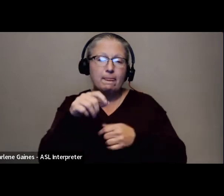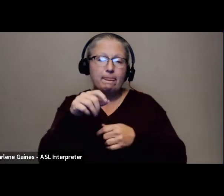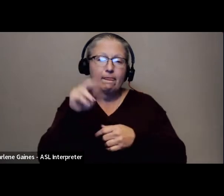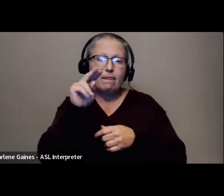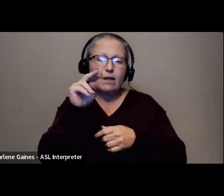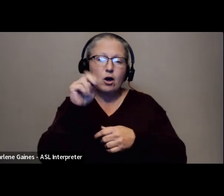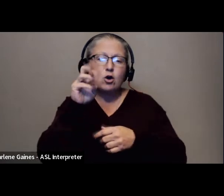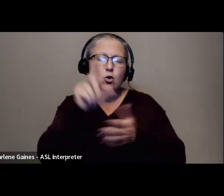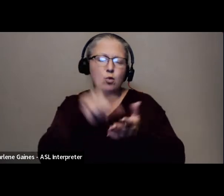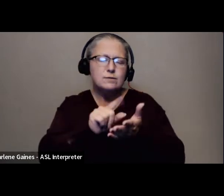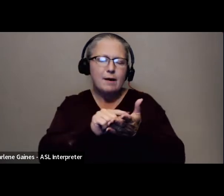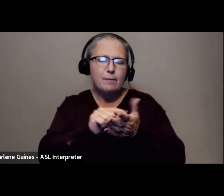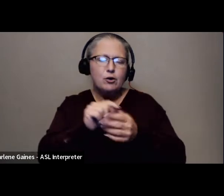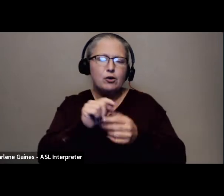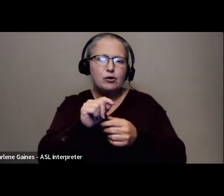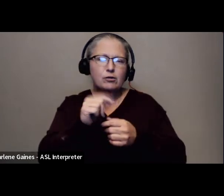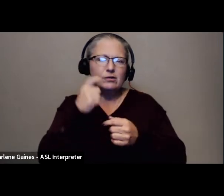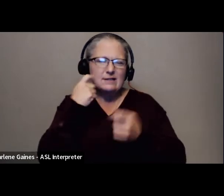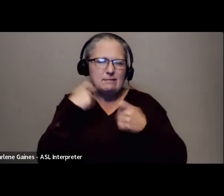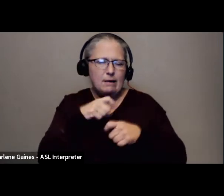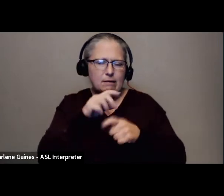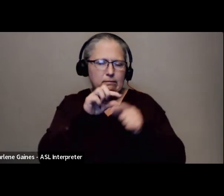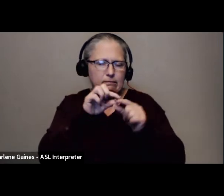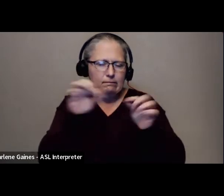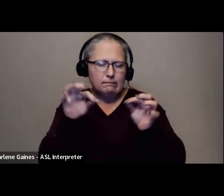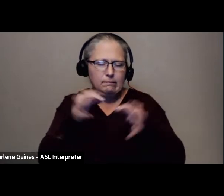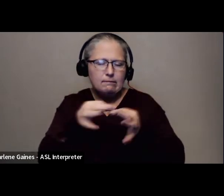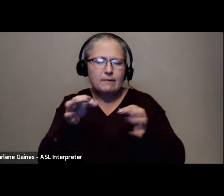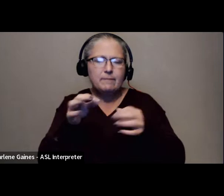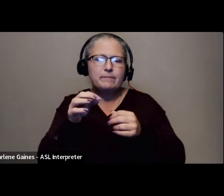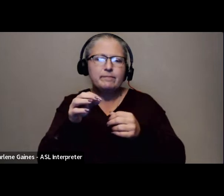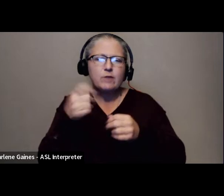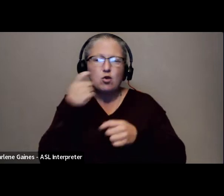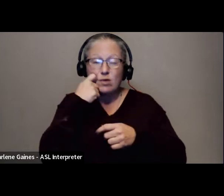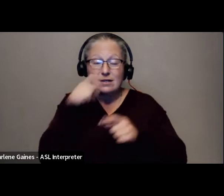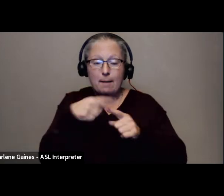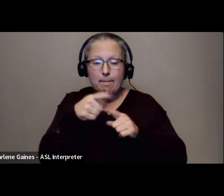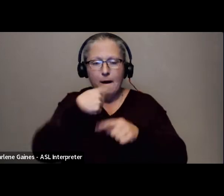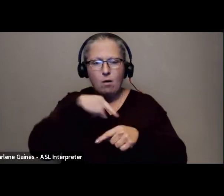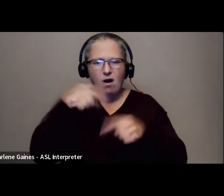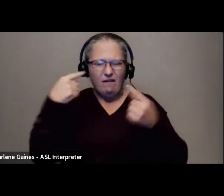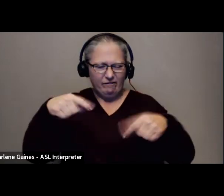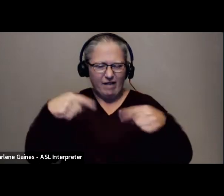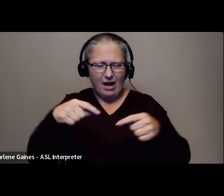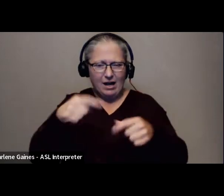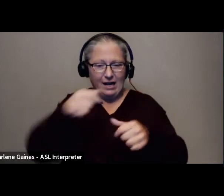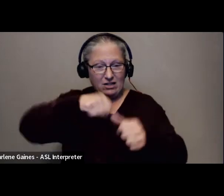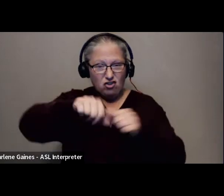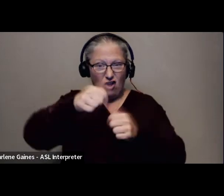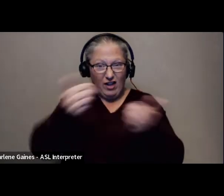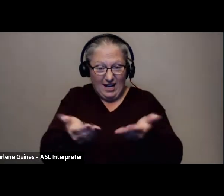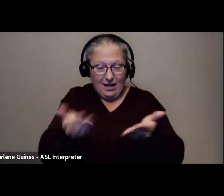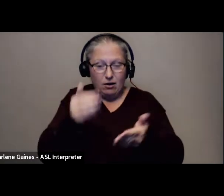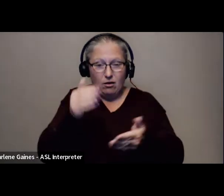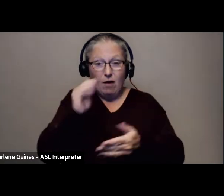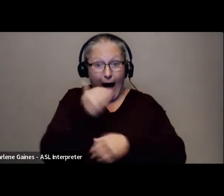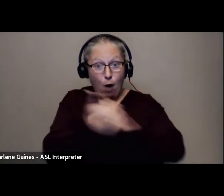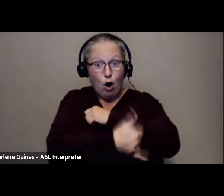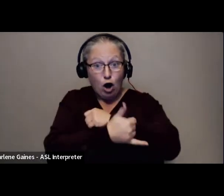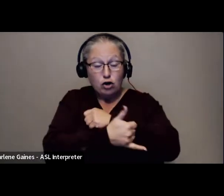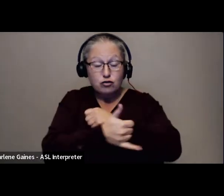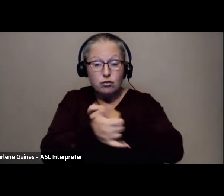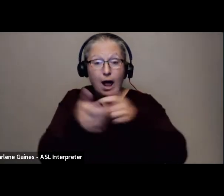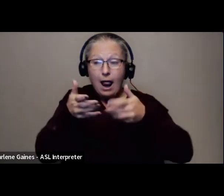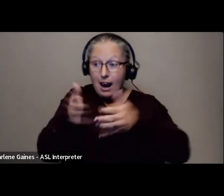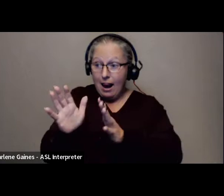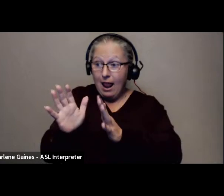Tecolote newspaper recently about how us fighting each other here in our country is allowing a